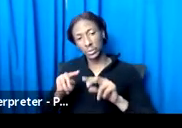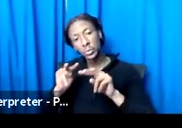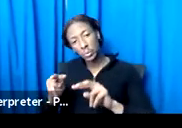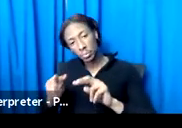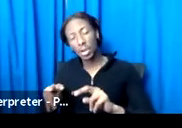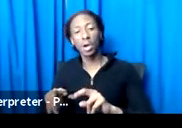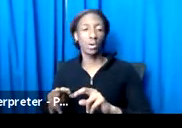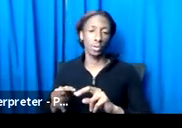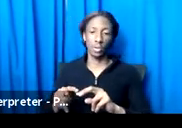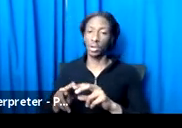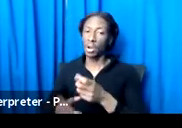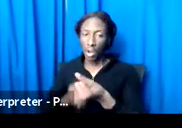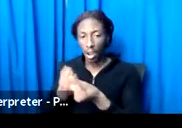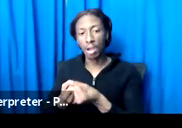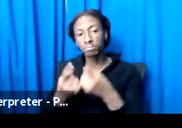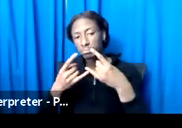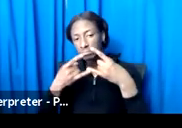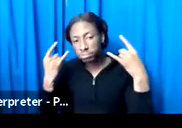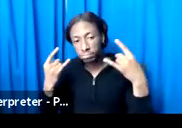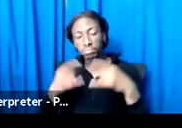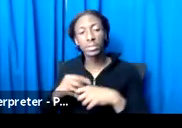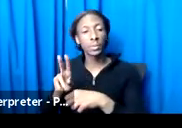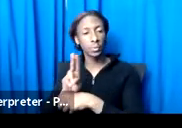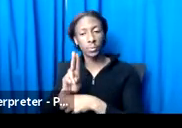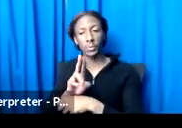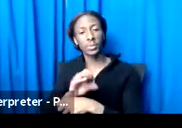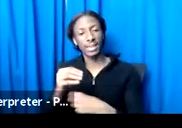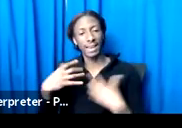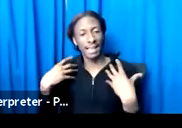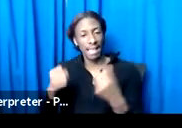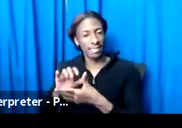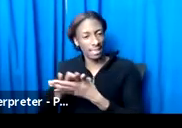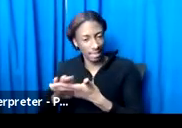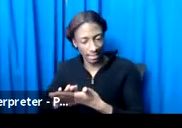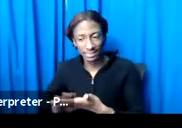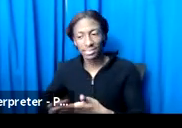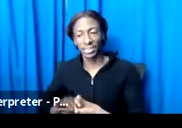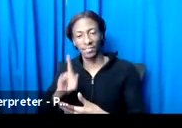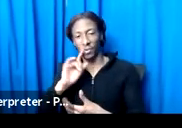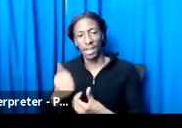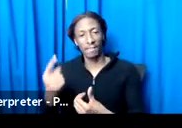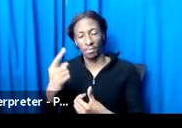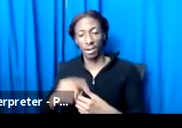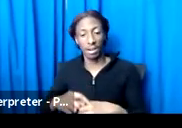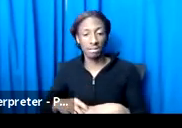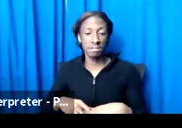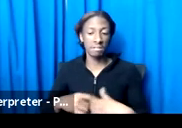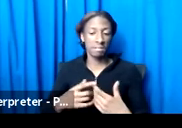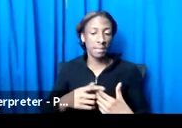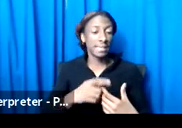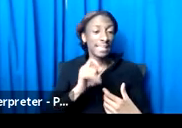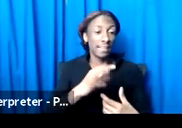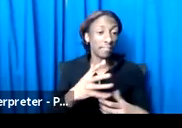physical distancing, and healthy hygiene behaviors for everyone, unless fully vaccinated campers and staff do not need to mask or distance per camp